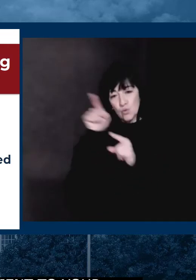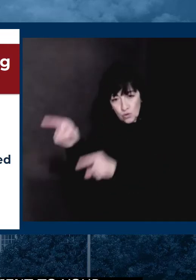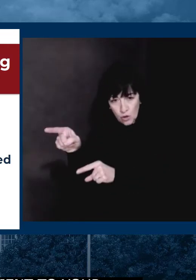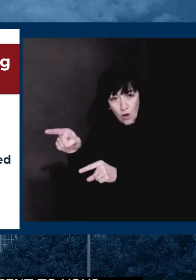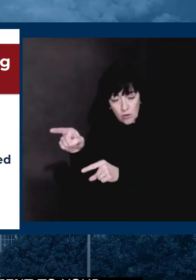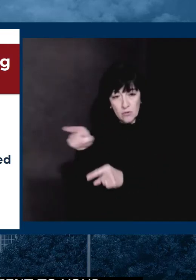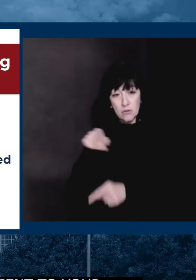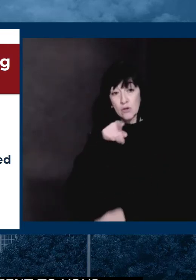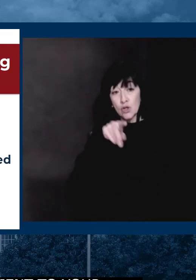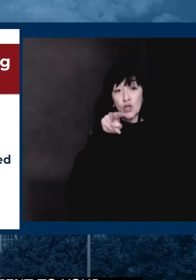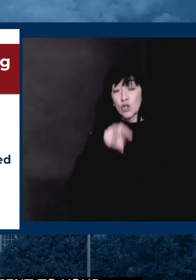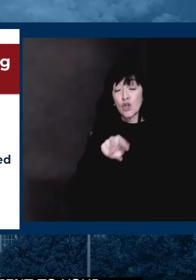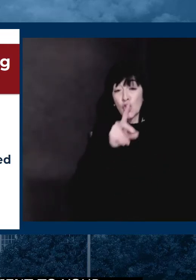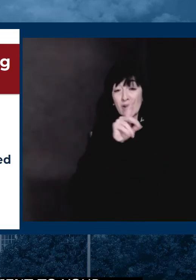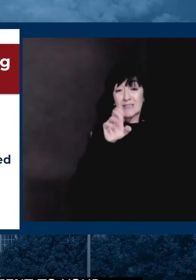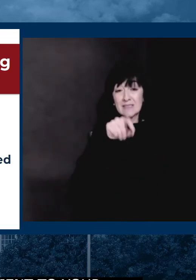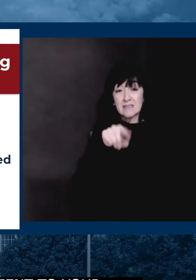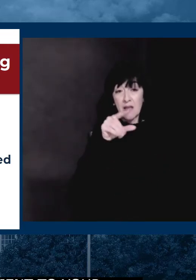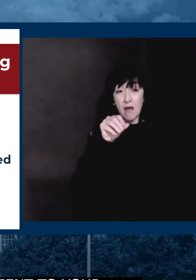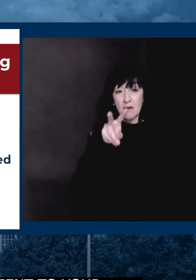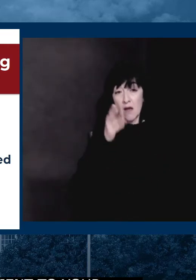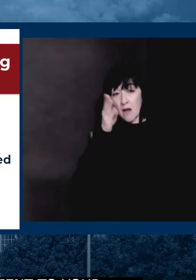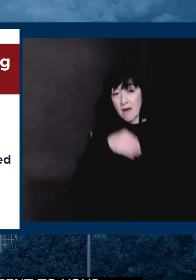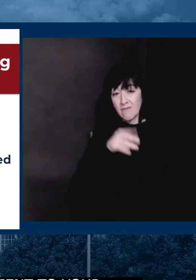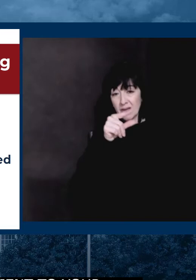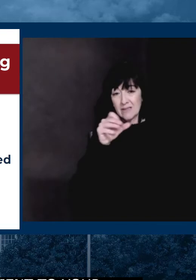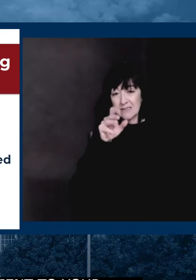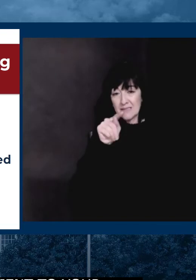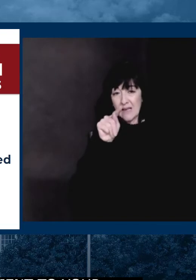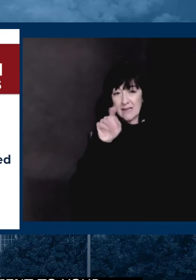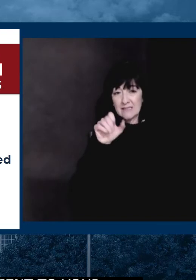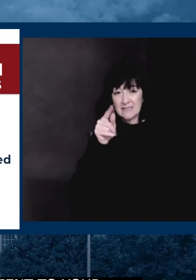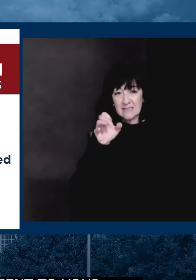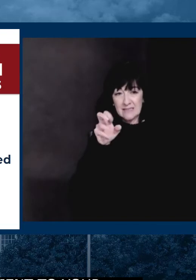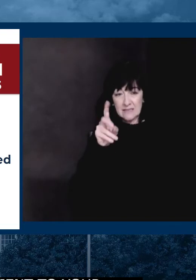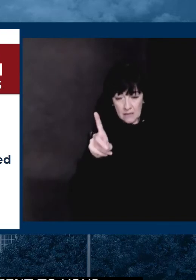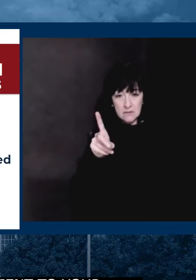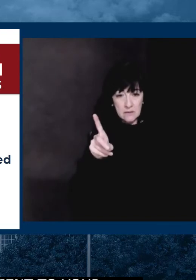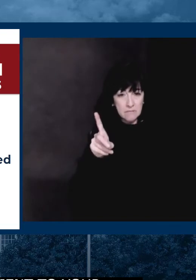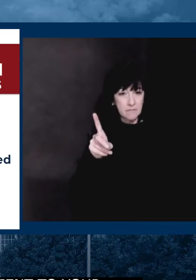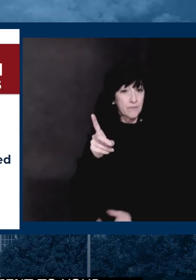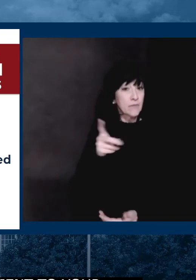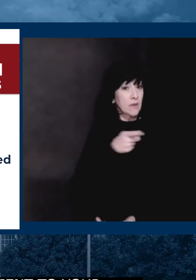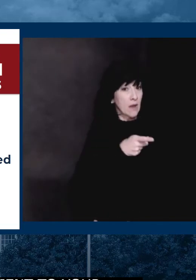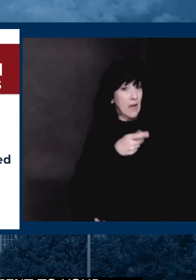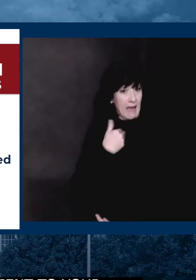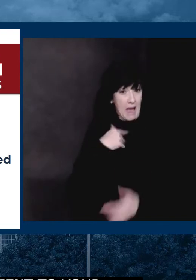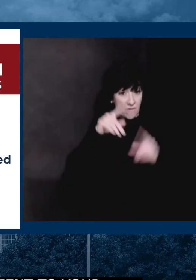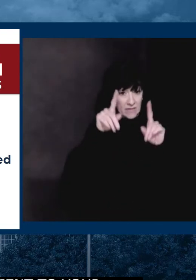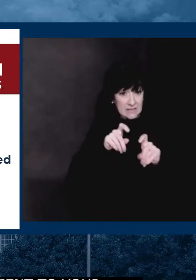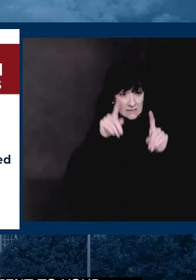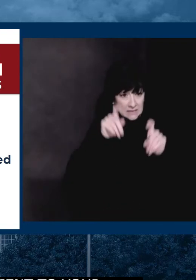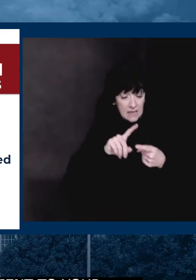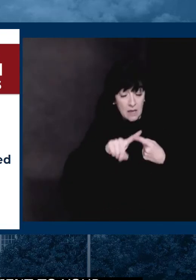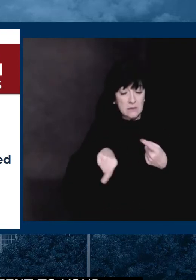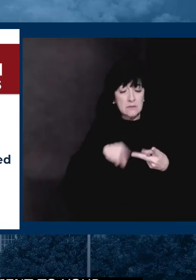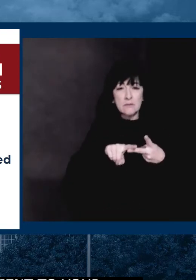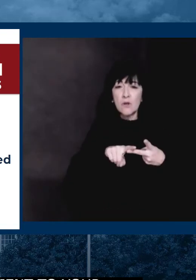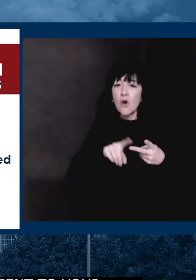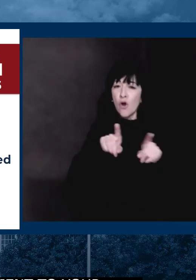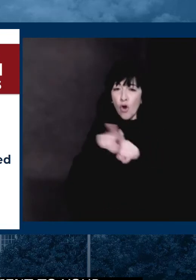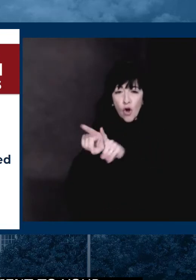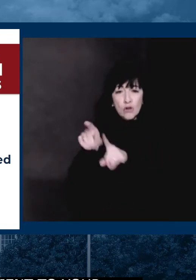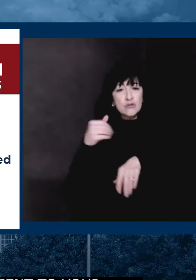the other thing they did when they updated the website is put some additional resources in there. So this will have information on school testing. The home test link is still on there, which